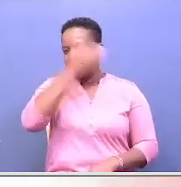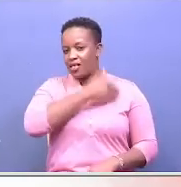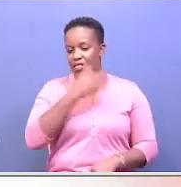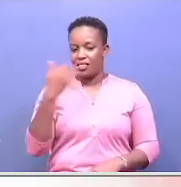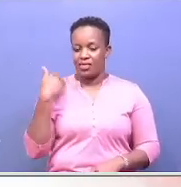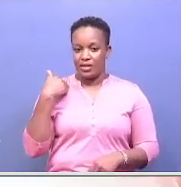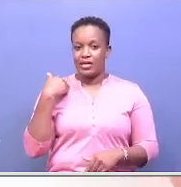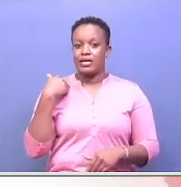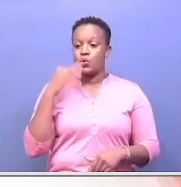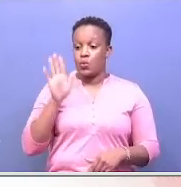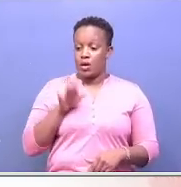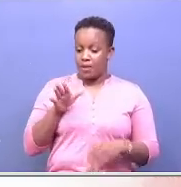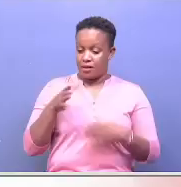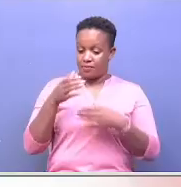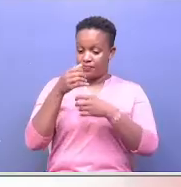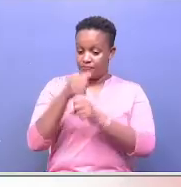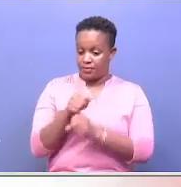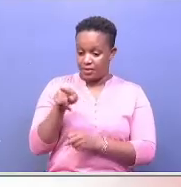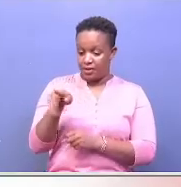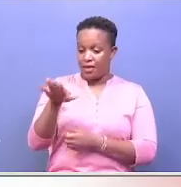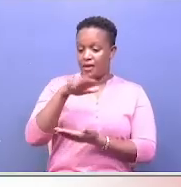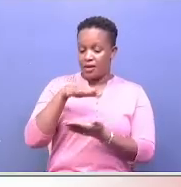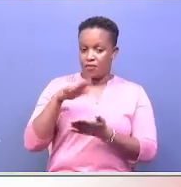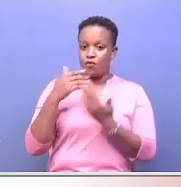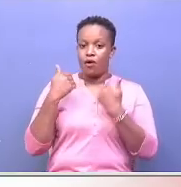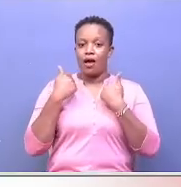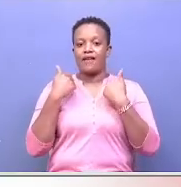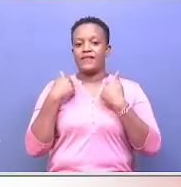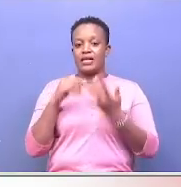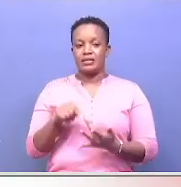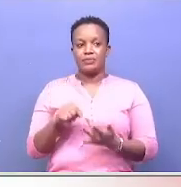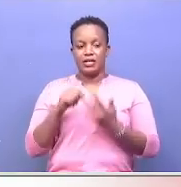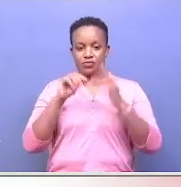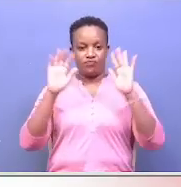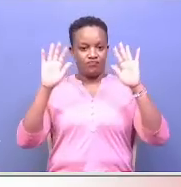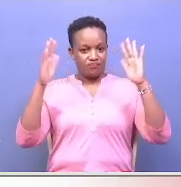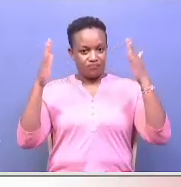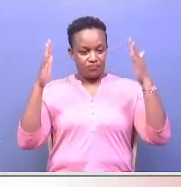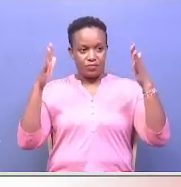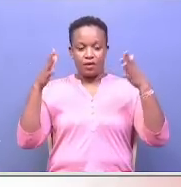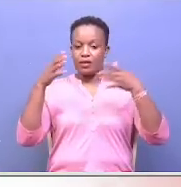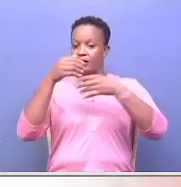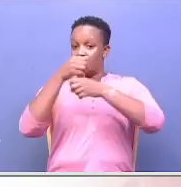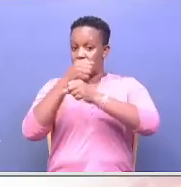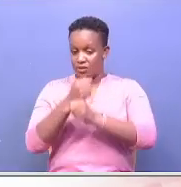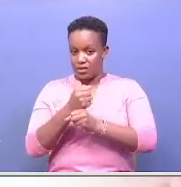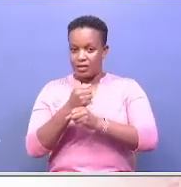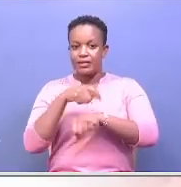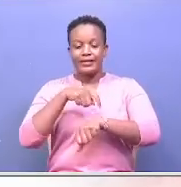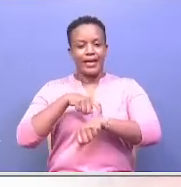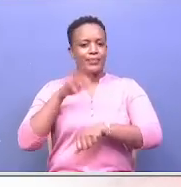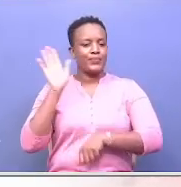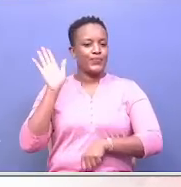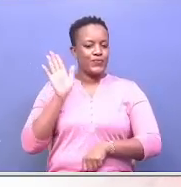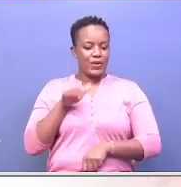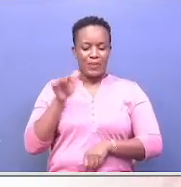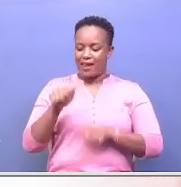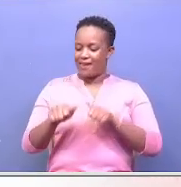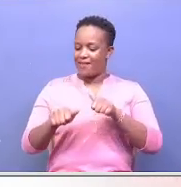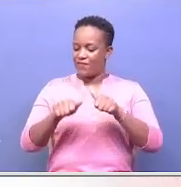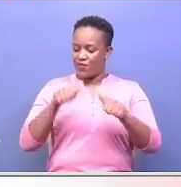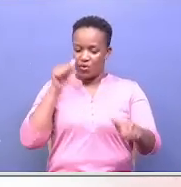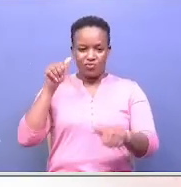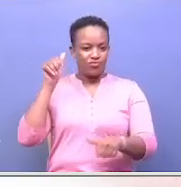consulate grounds in Gitoro for a special celebration of the Annunciation, when the women blatantly refused to